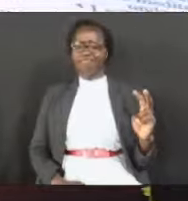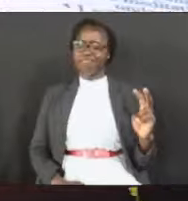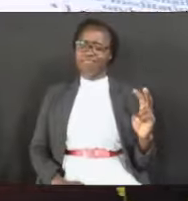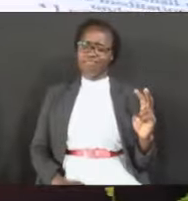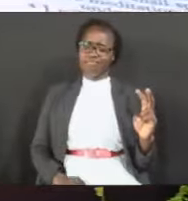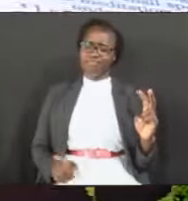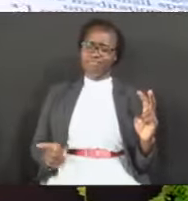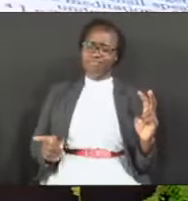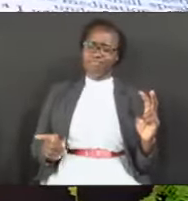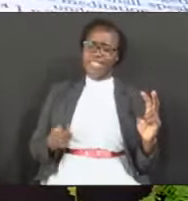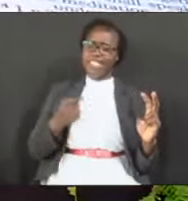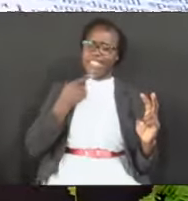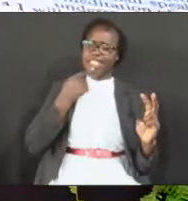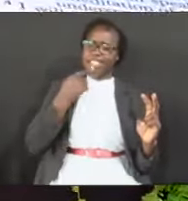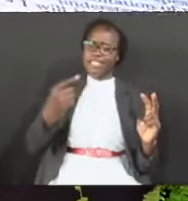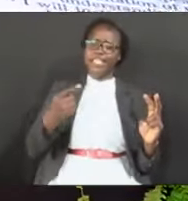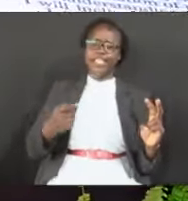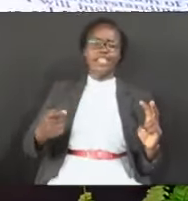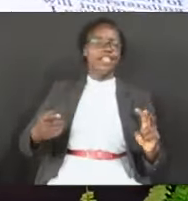scene. And she said,